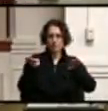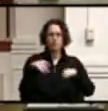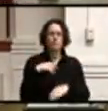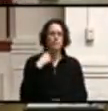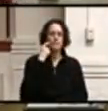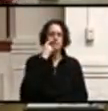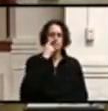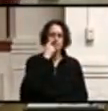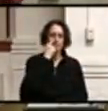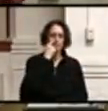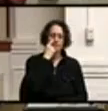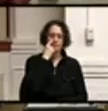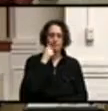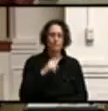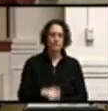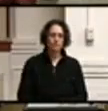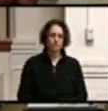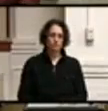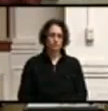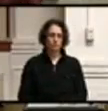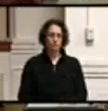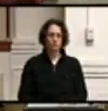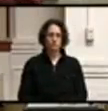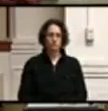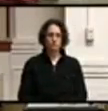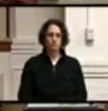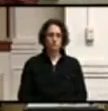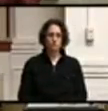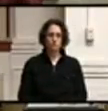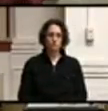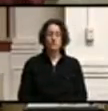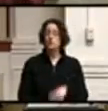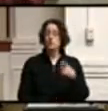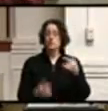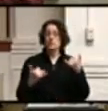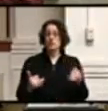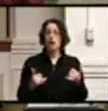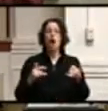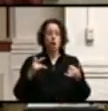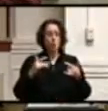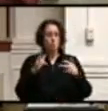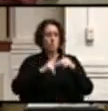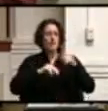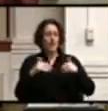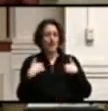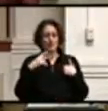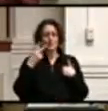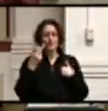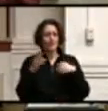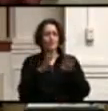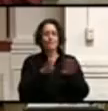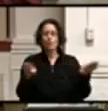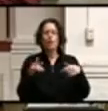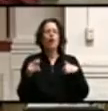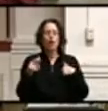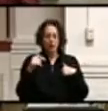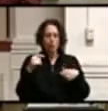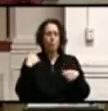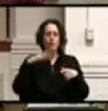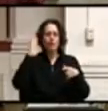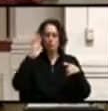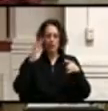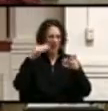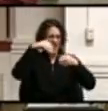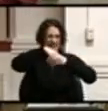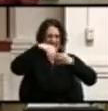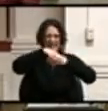essentially the entire second floor of the existing building will be gutted. Right in this area is where